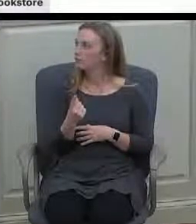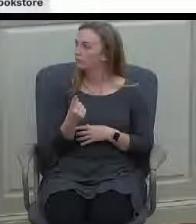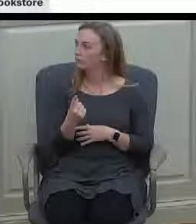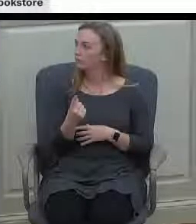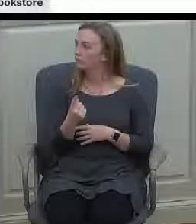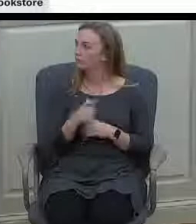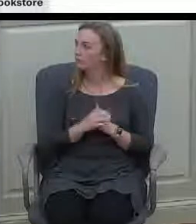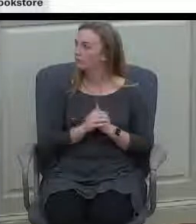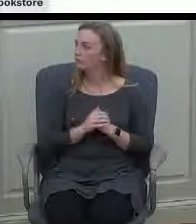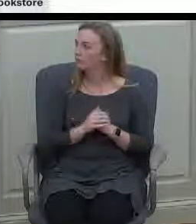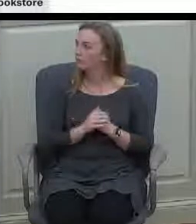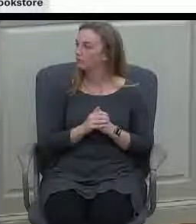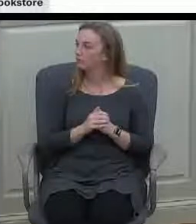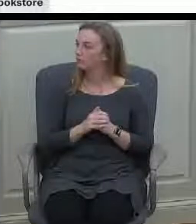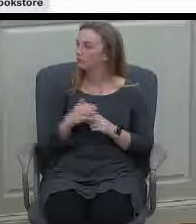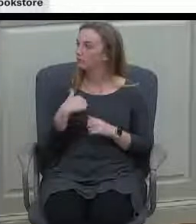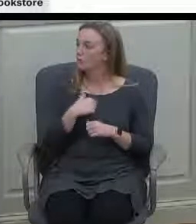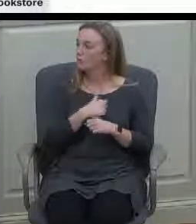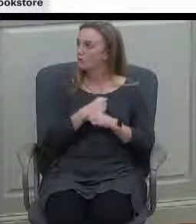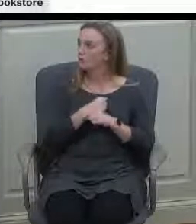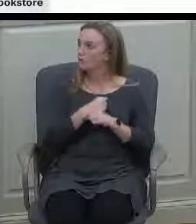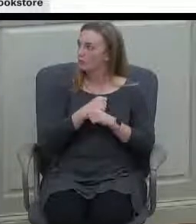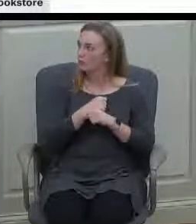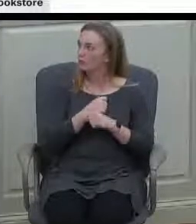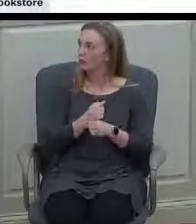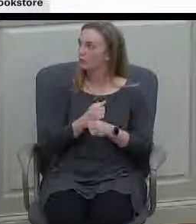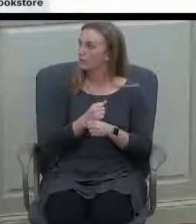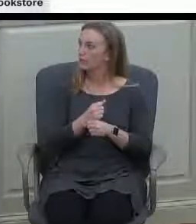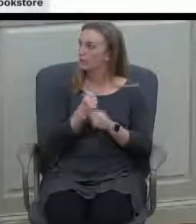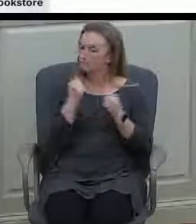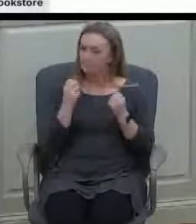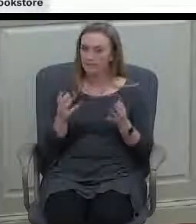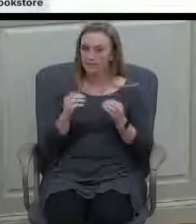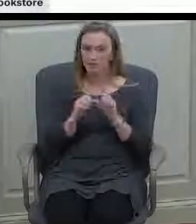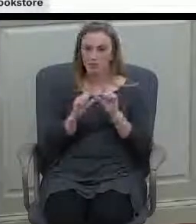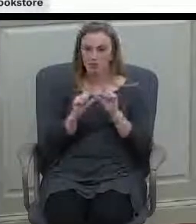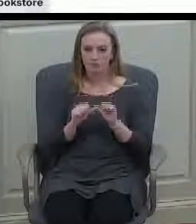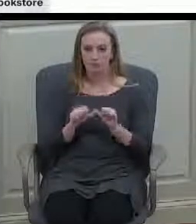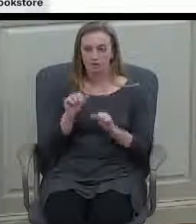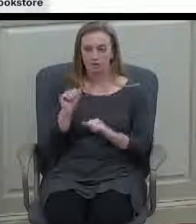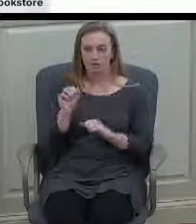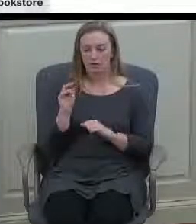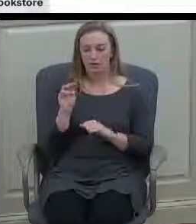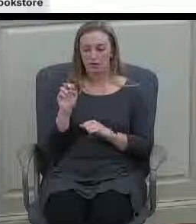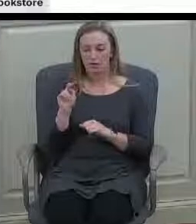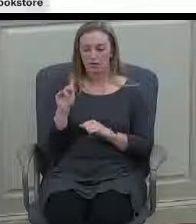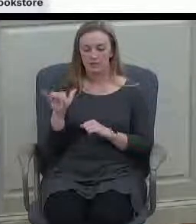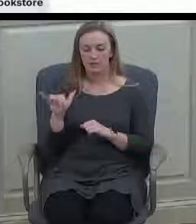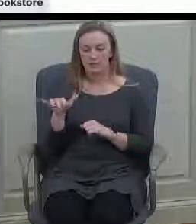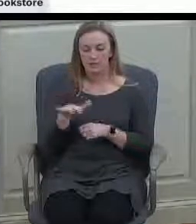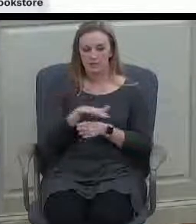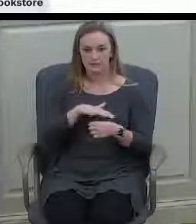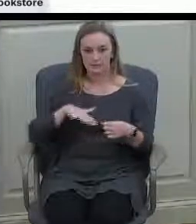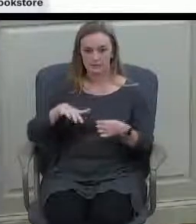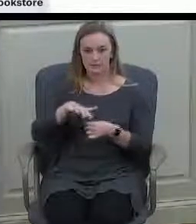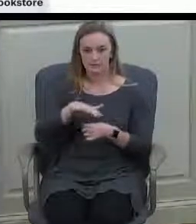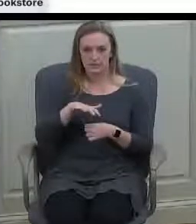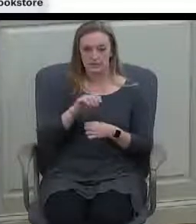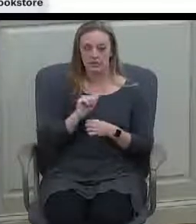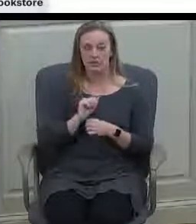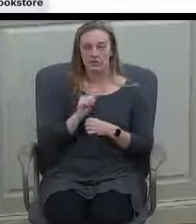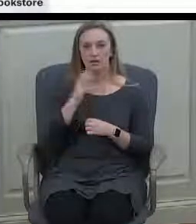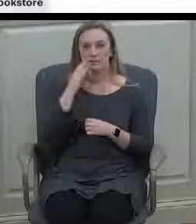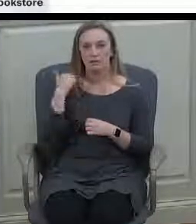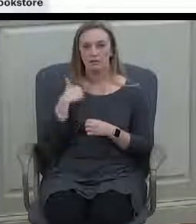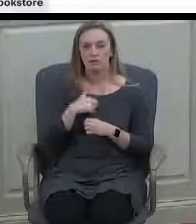Street. We've created a lot more permanent amenity spaces. So by narrowing down